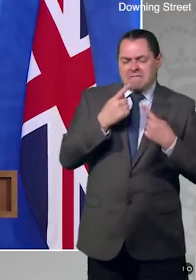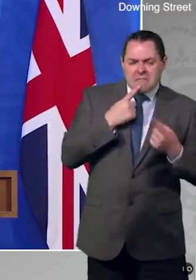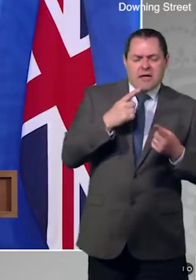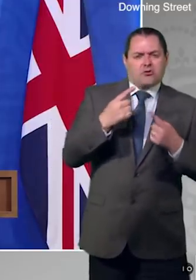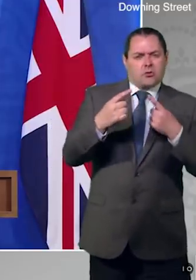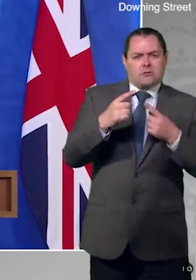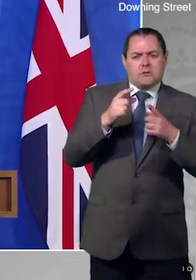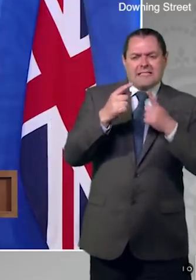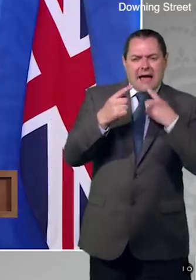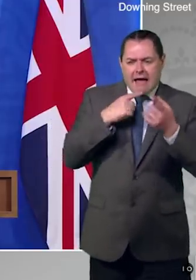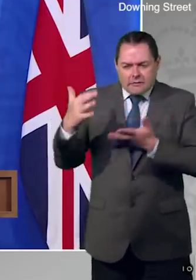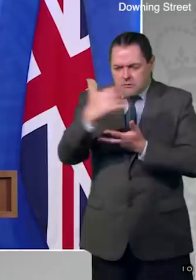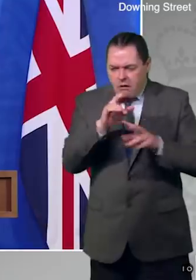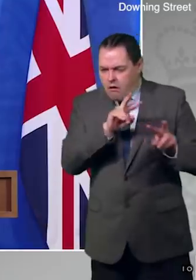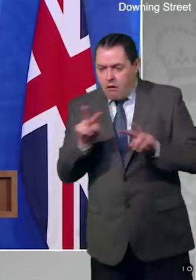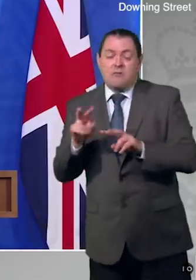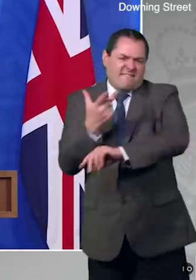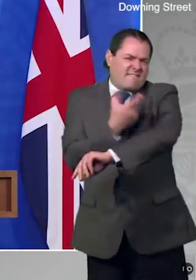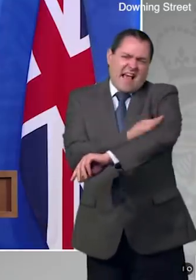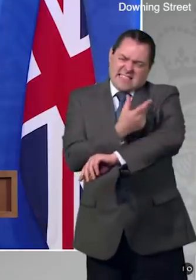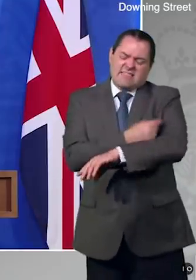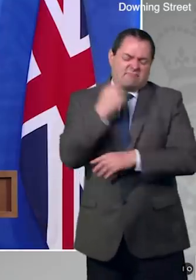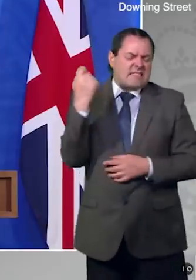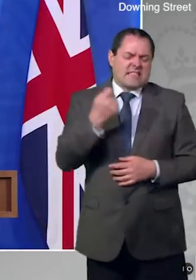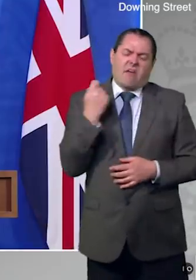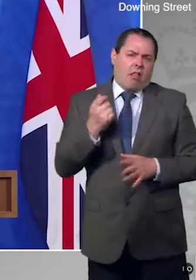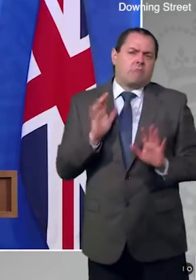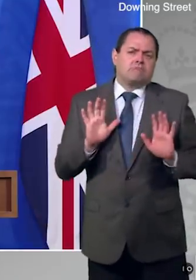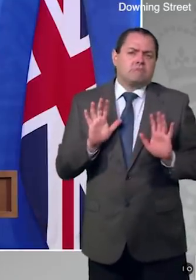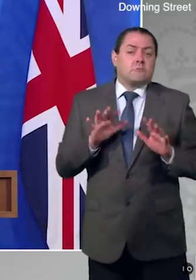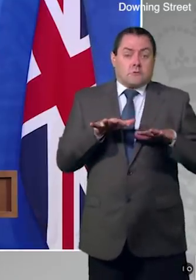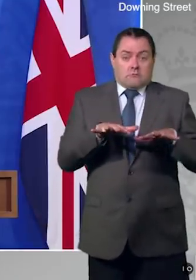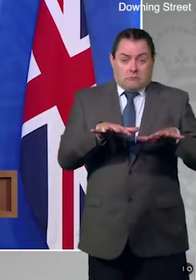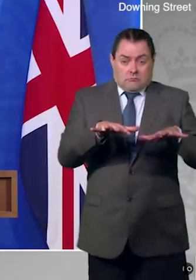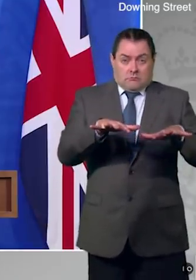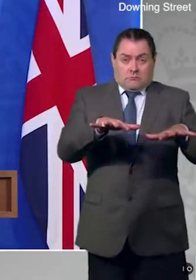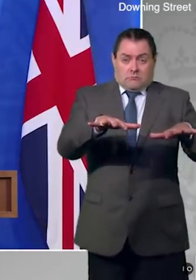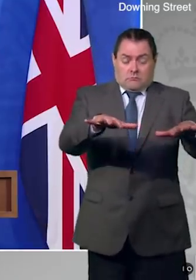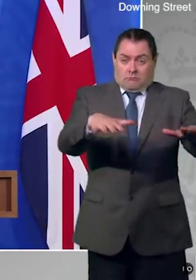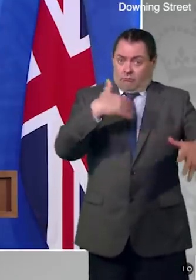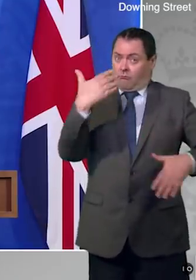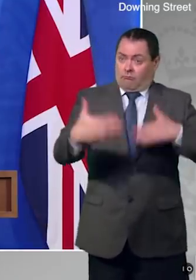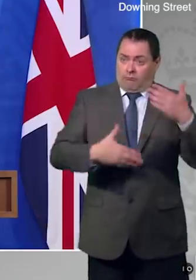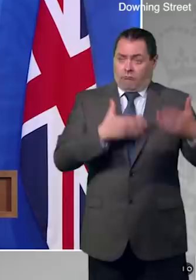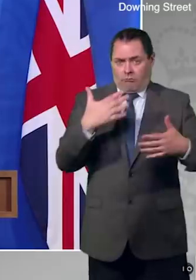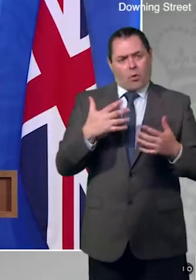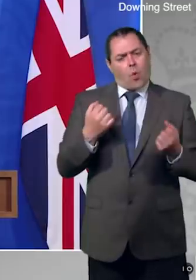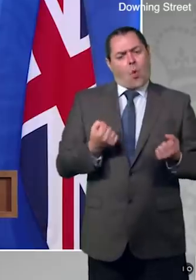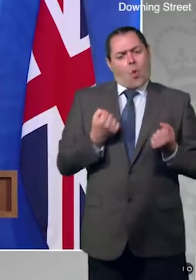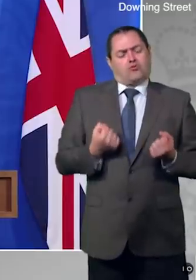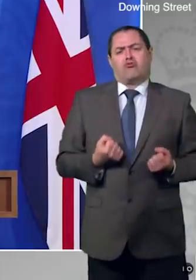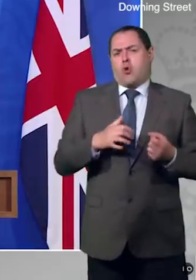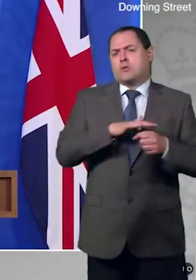working, and the sheer scale of the vaccine rollout has made our position incomparably better than in